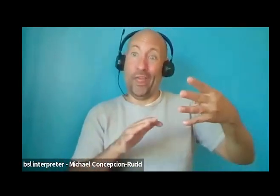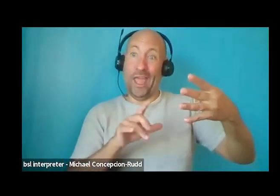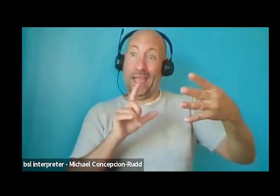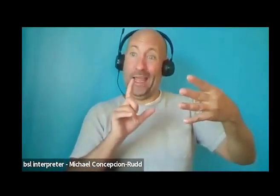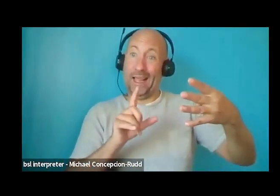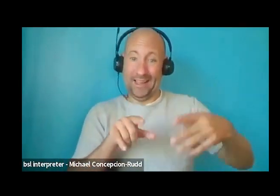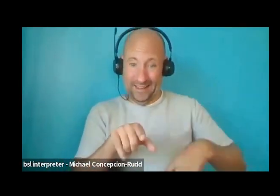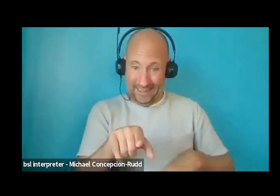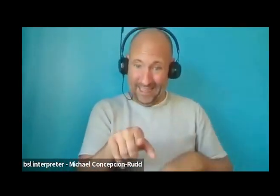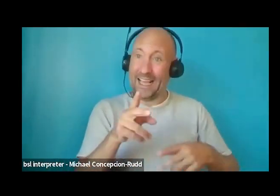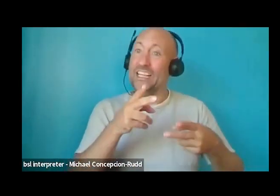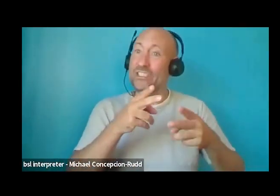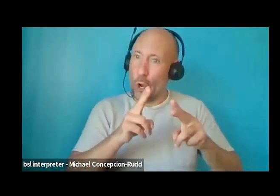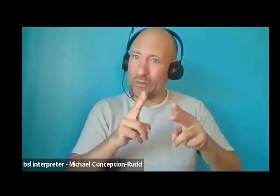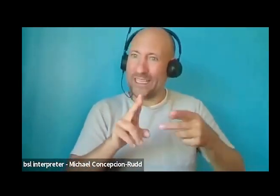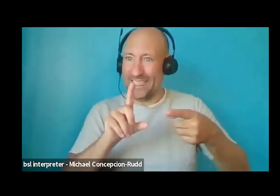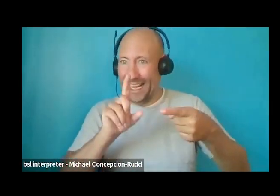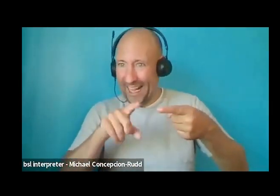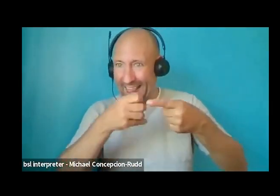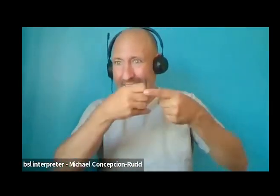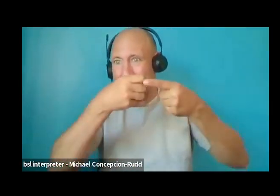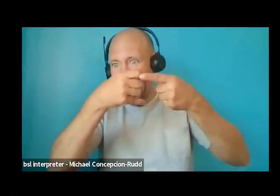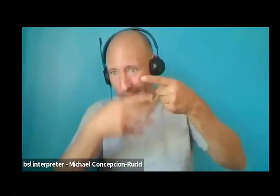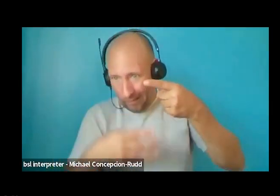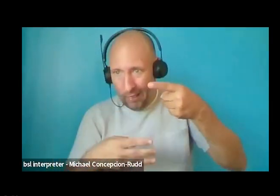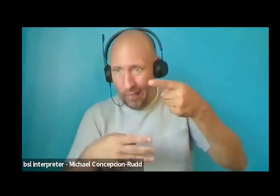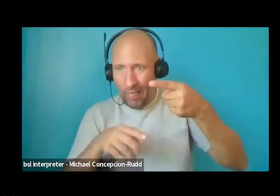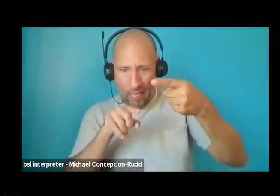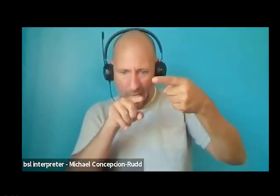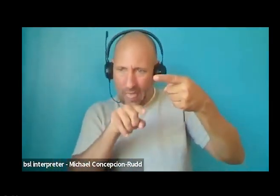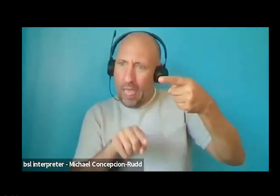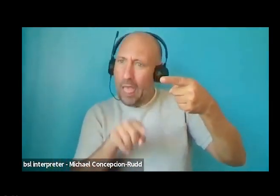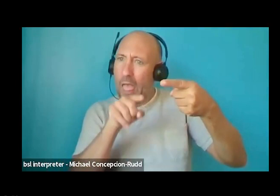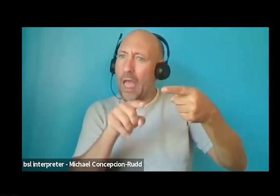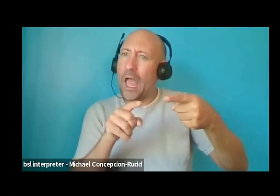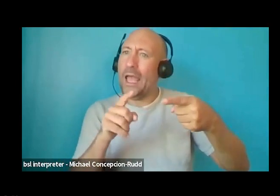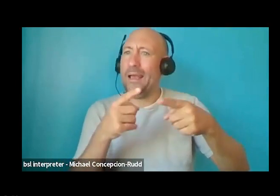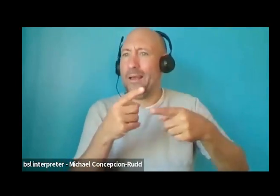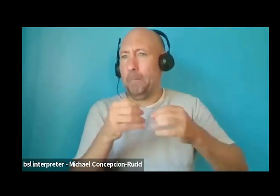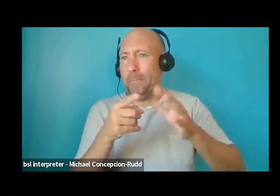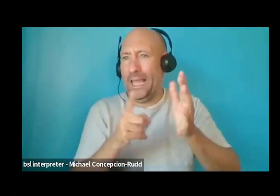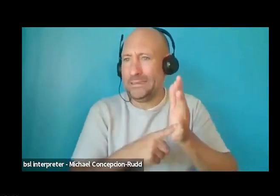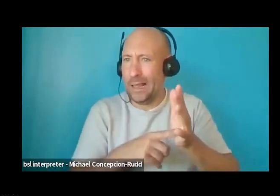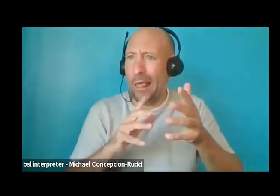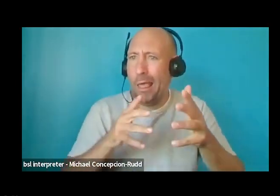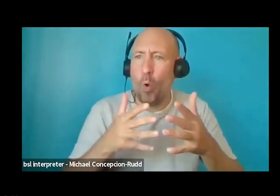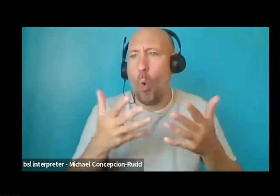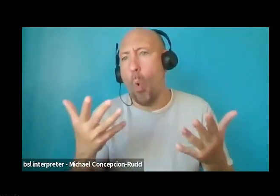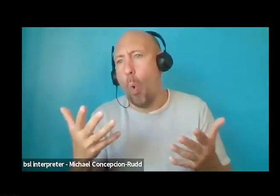please click on the interpretation icon again, and the corresponding interpreter will appear.